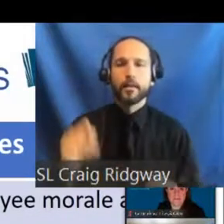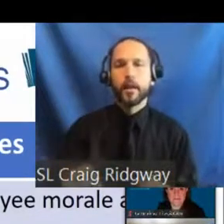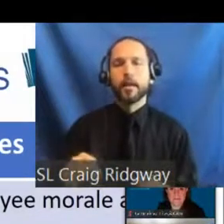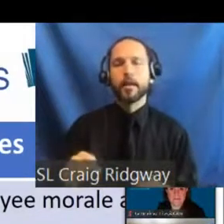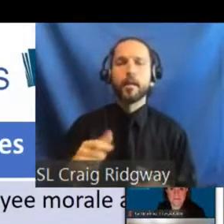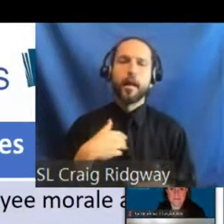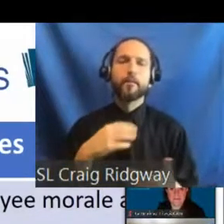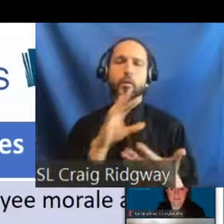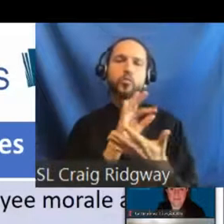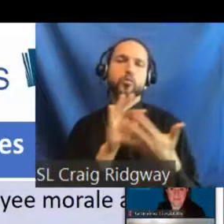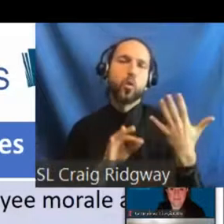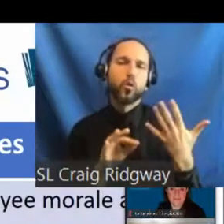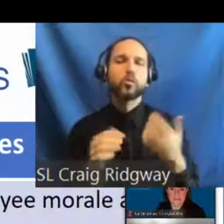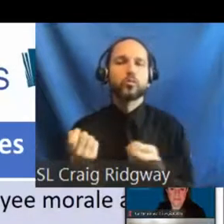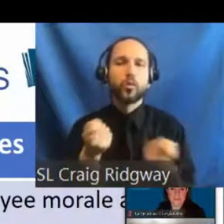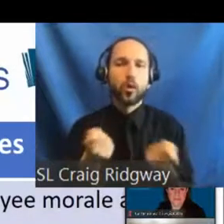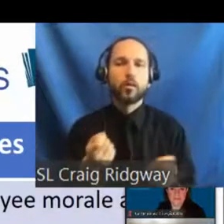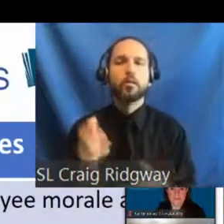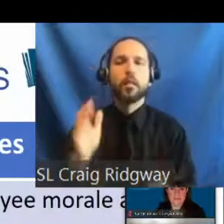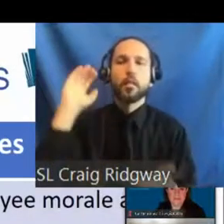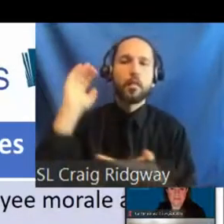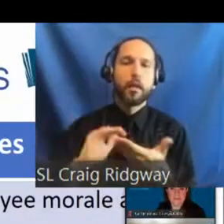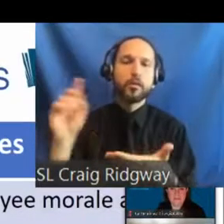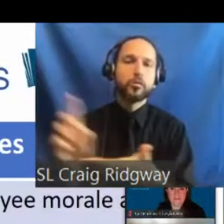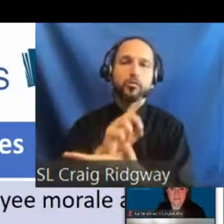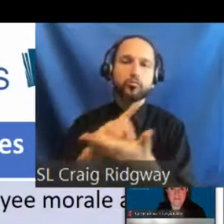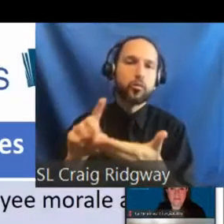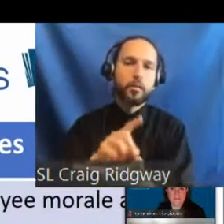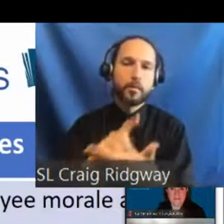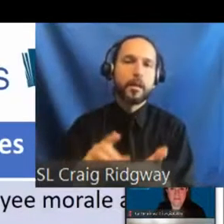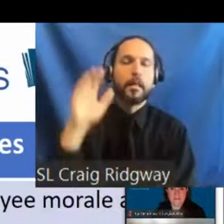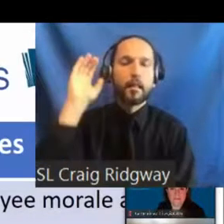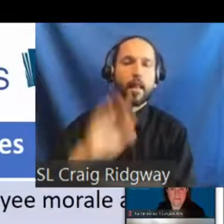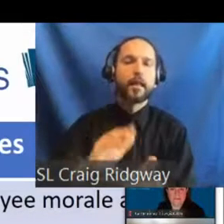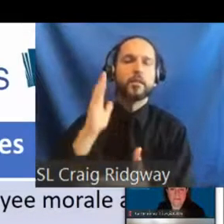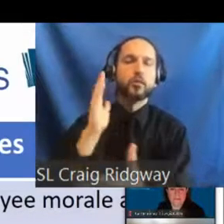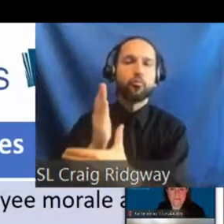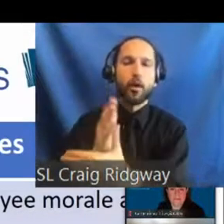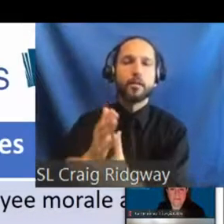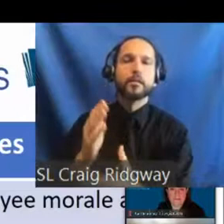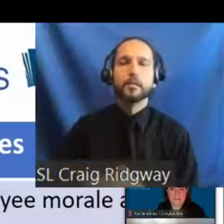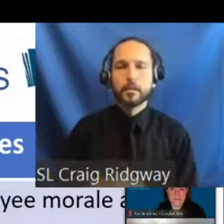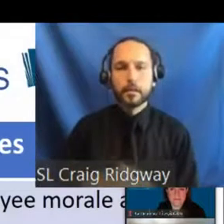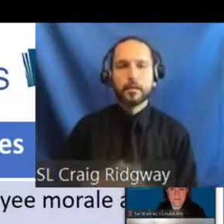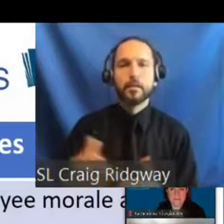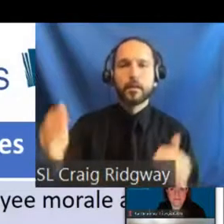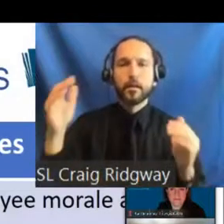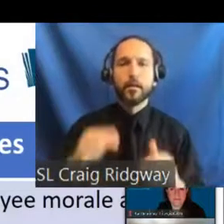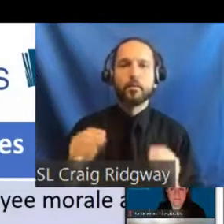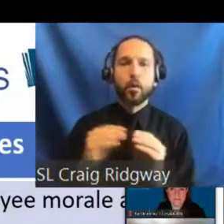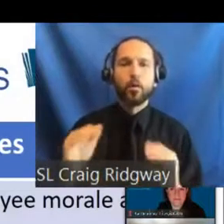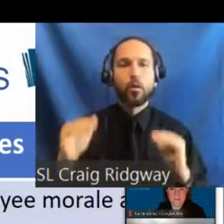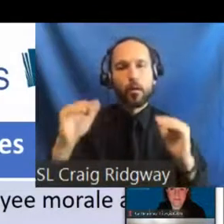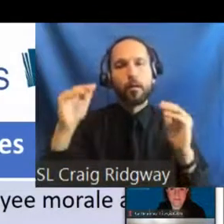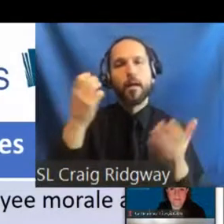control, lower levels of discrimination and harassment, increased chances of economic well-being, and greater